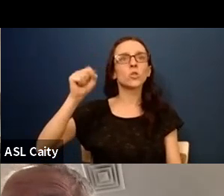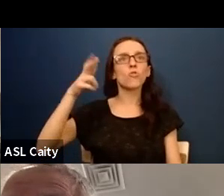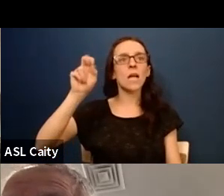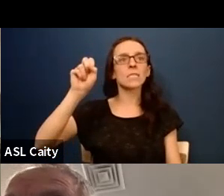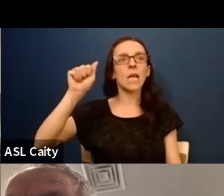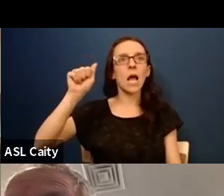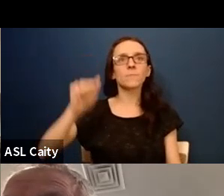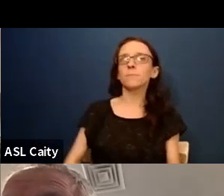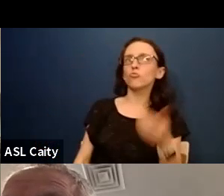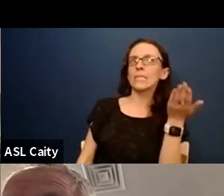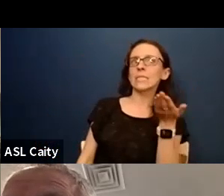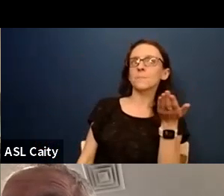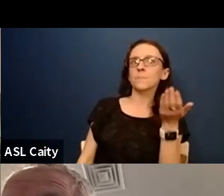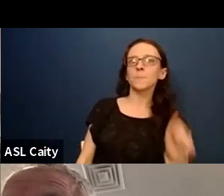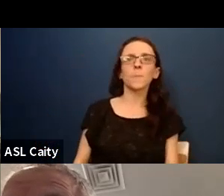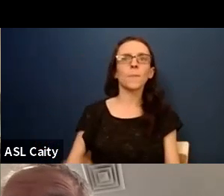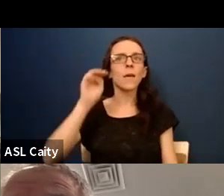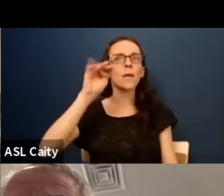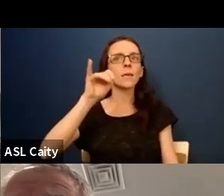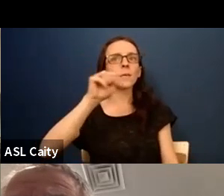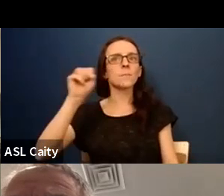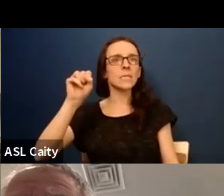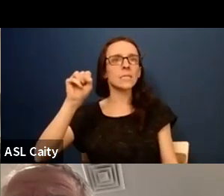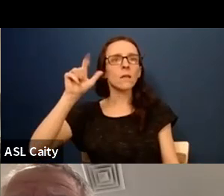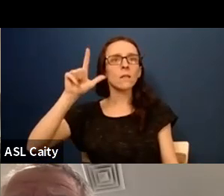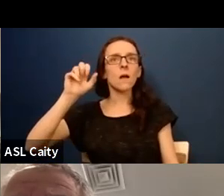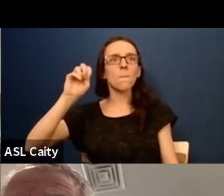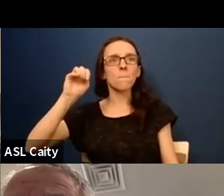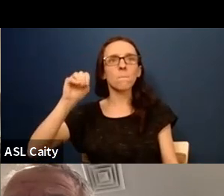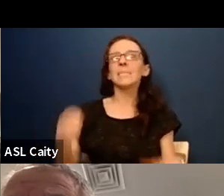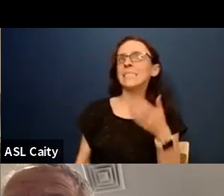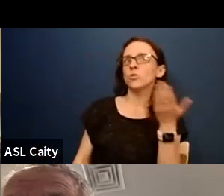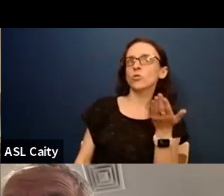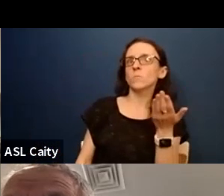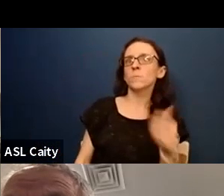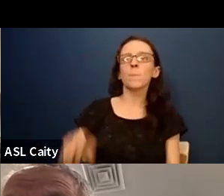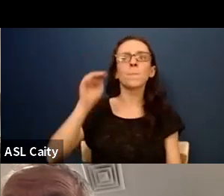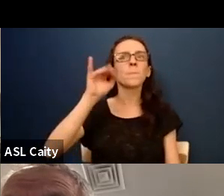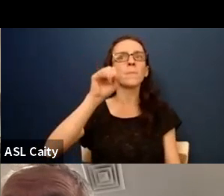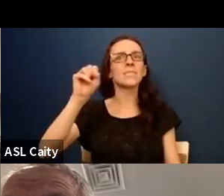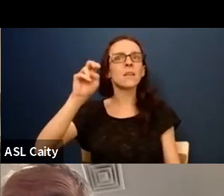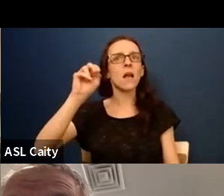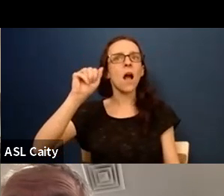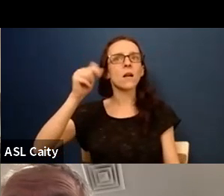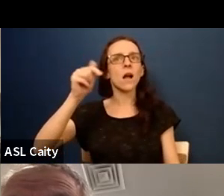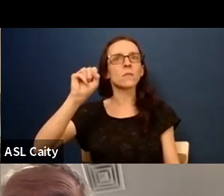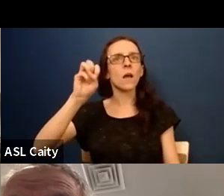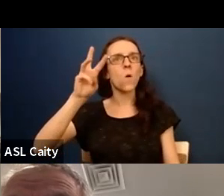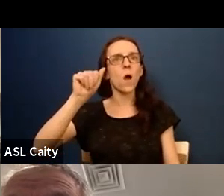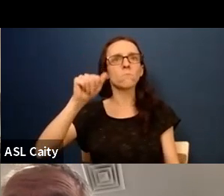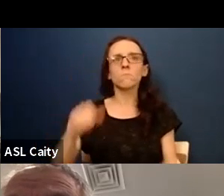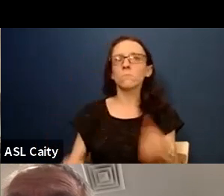Present. Ms. Lam, Present. Ms. Nagasawa, Present. Ms. Garrett,